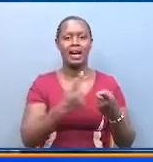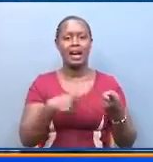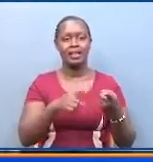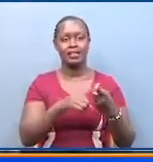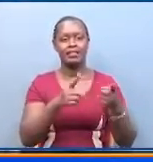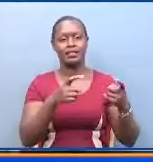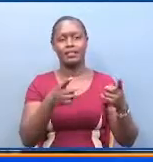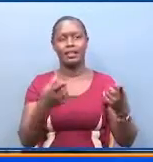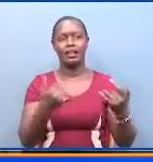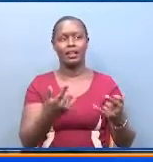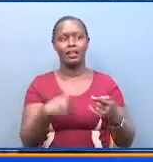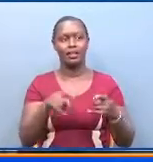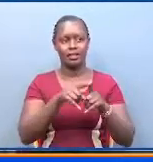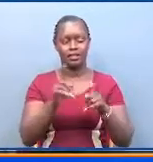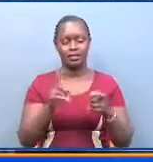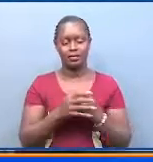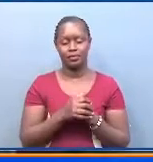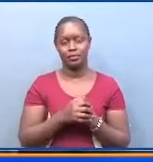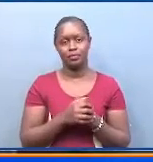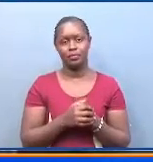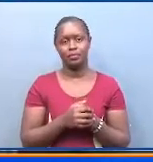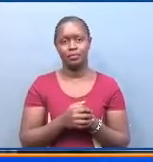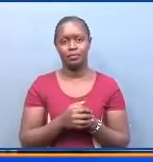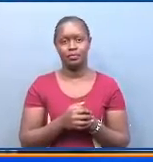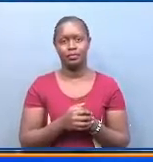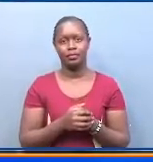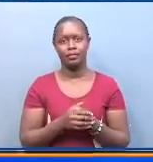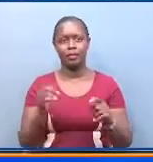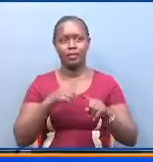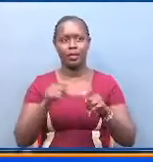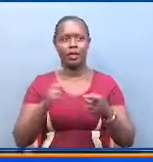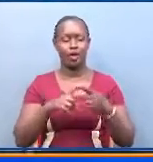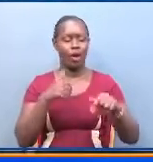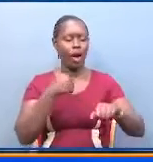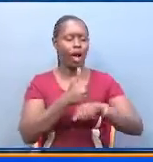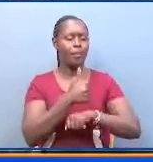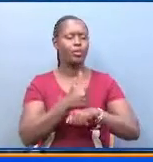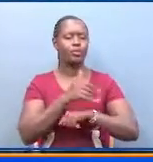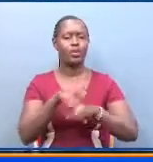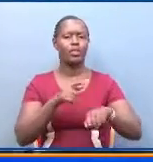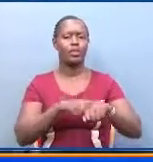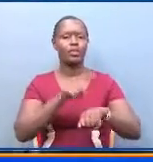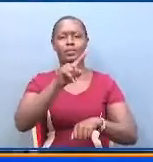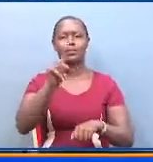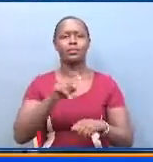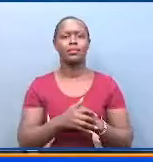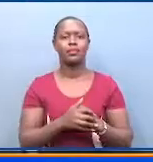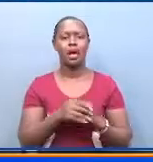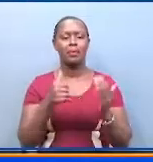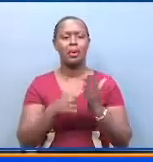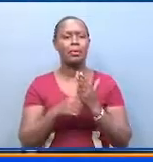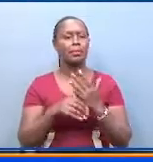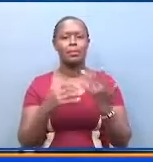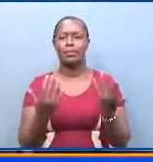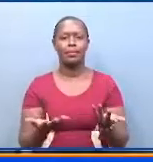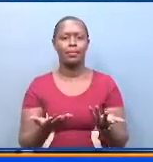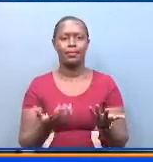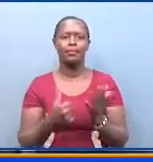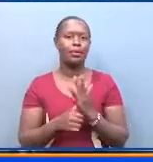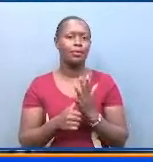Si anatembea anaaga? Sio. Kwa nini una mtusi kila siku? Shida gani? Shida